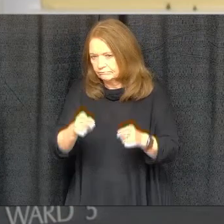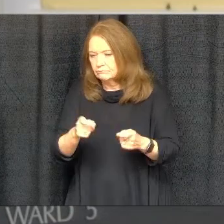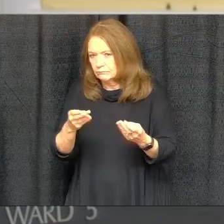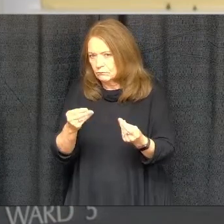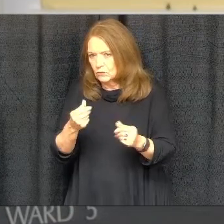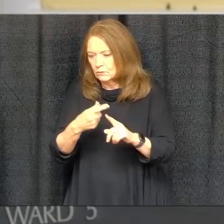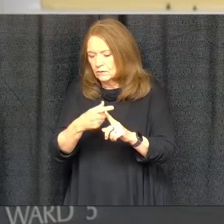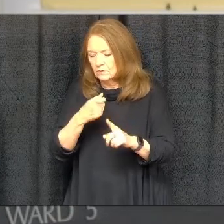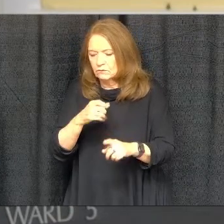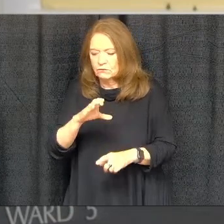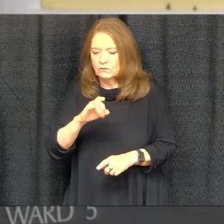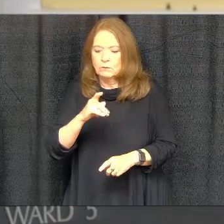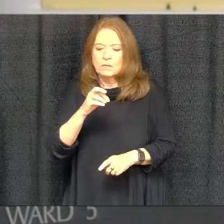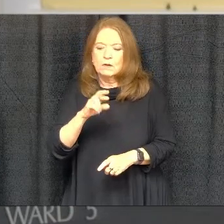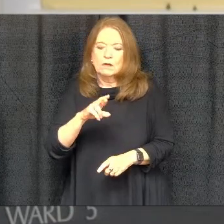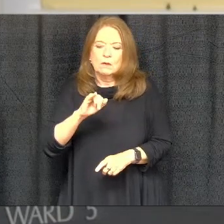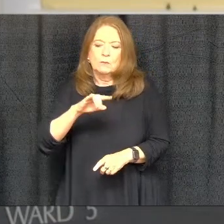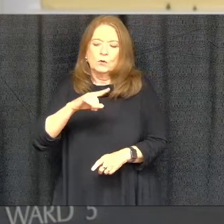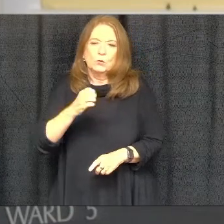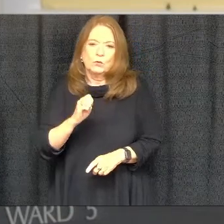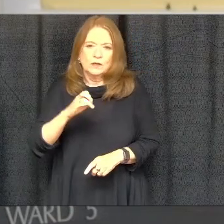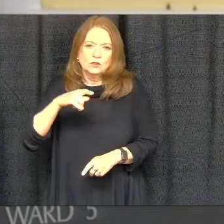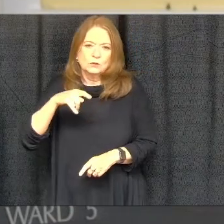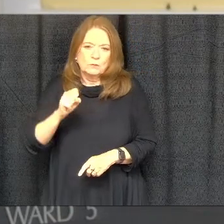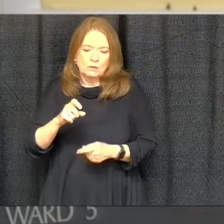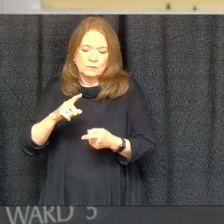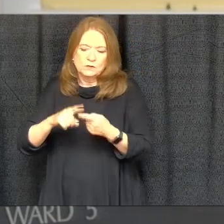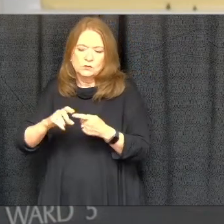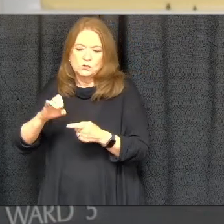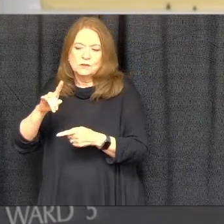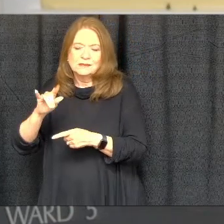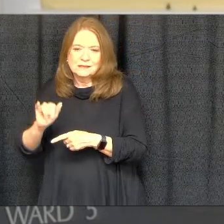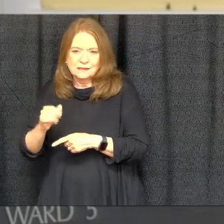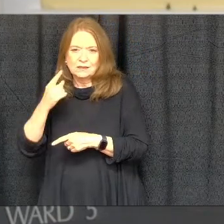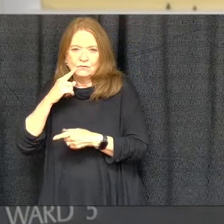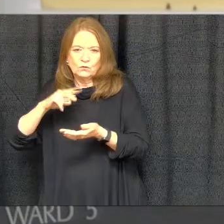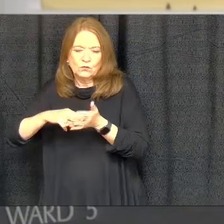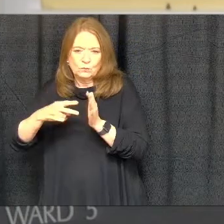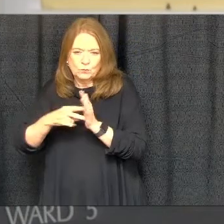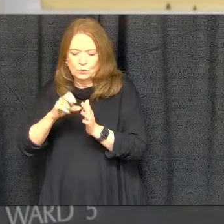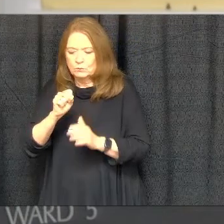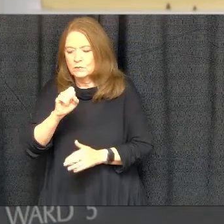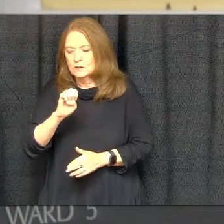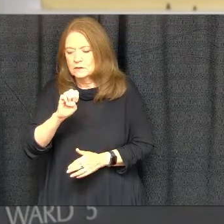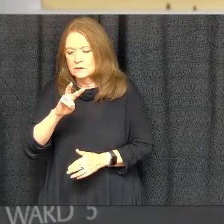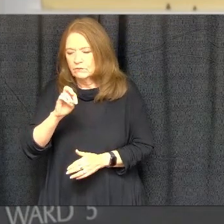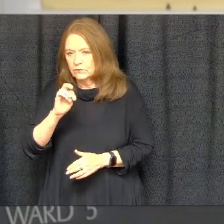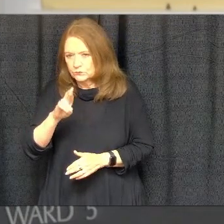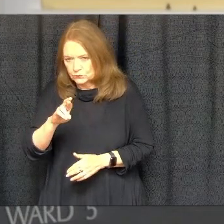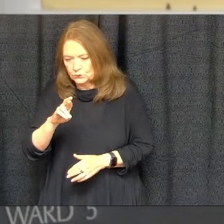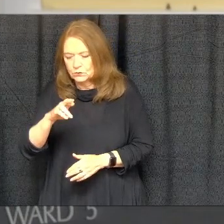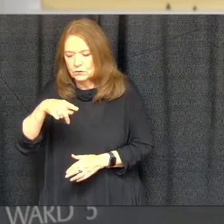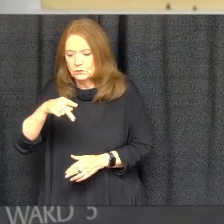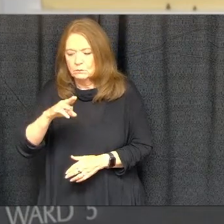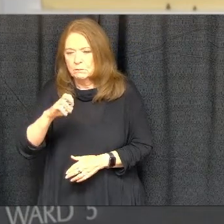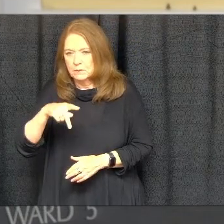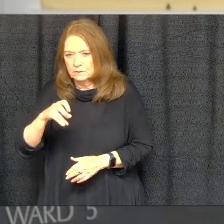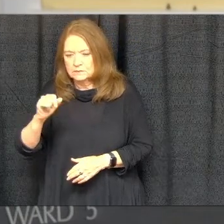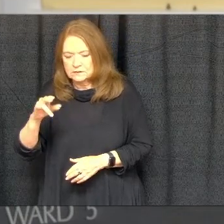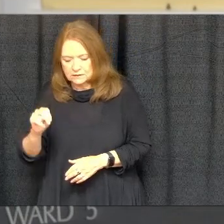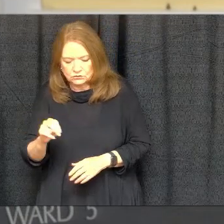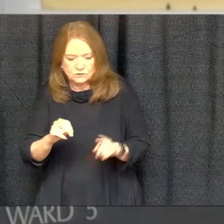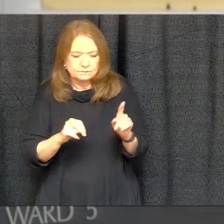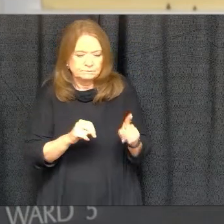from Copper Ridge Apartments LLC to the city of Clarksville for the purpose of a sewer pump station. Ordinance